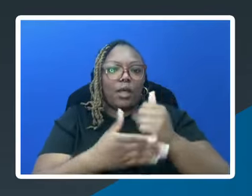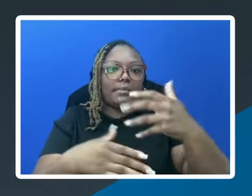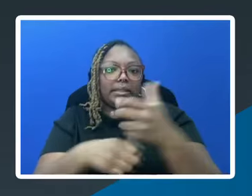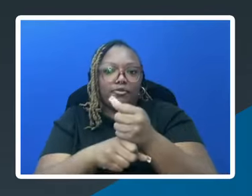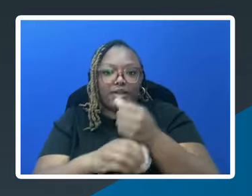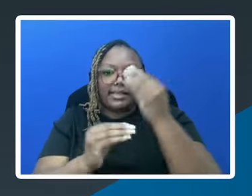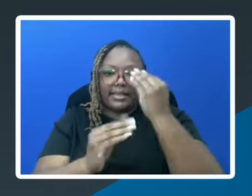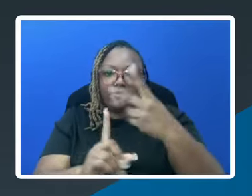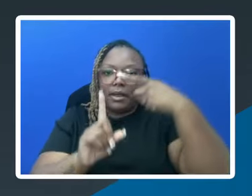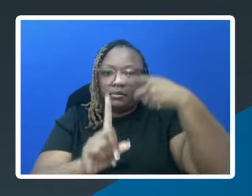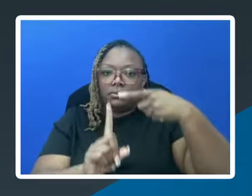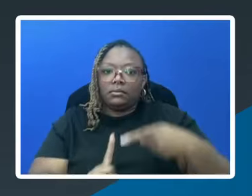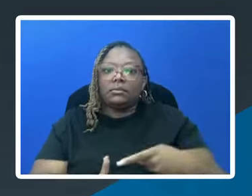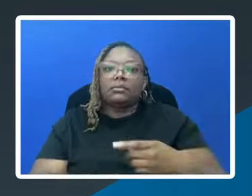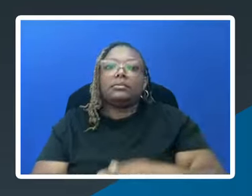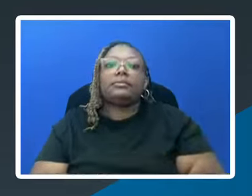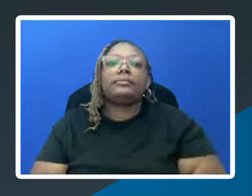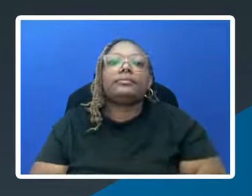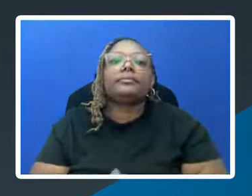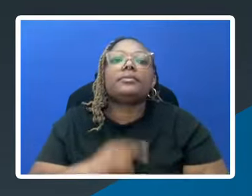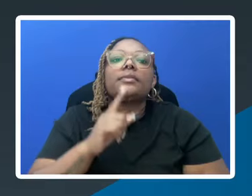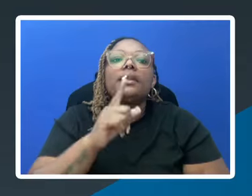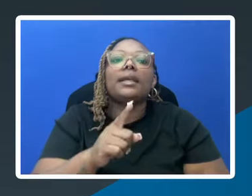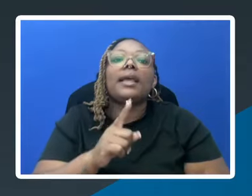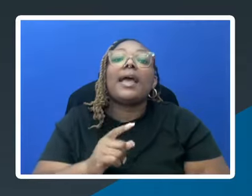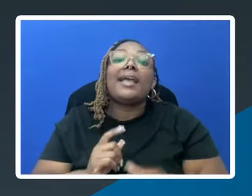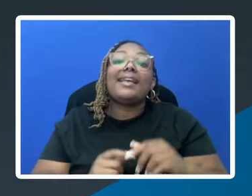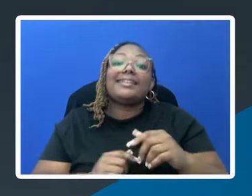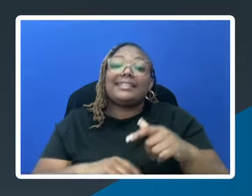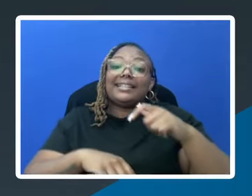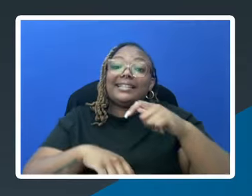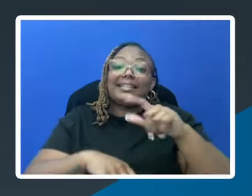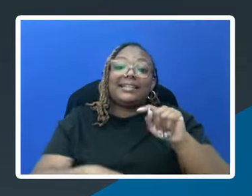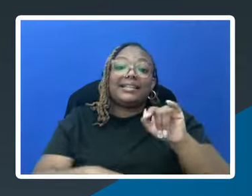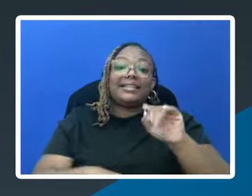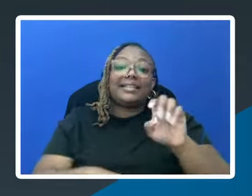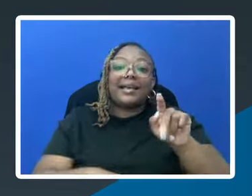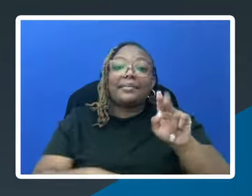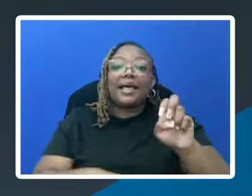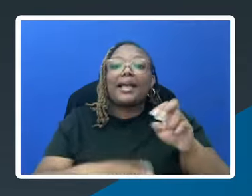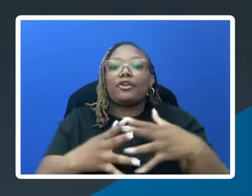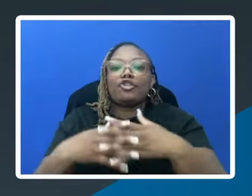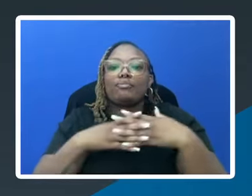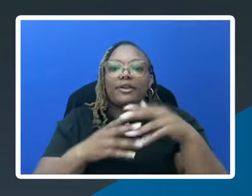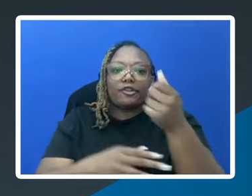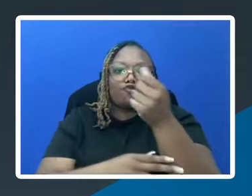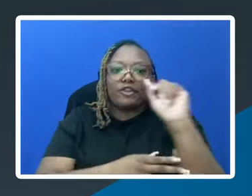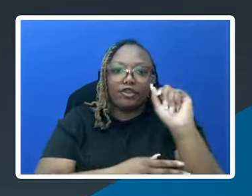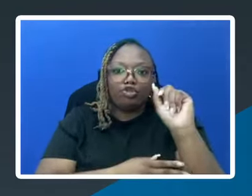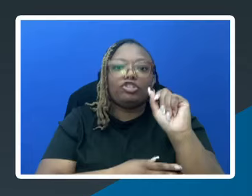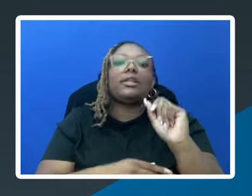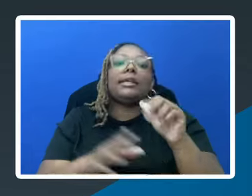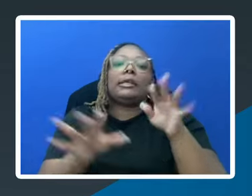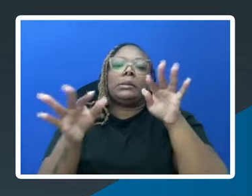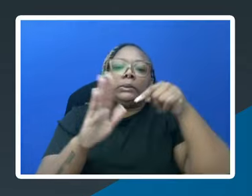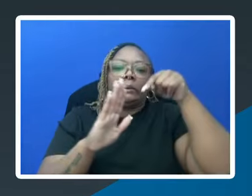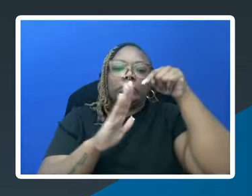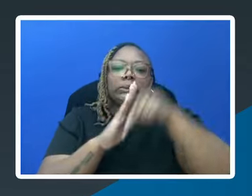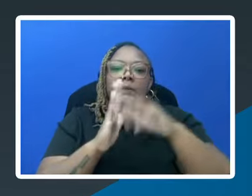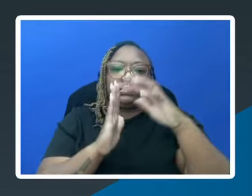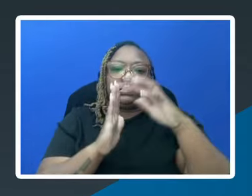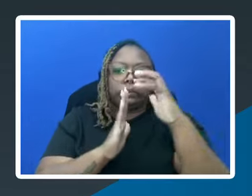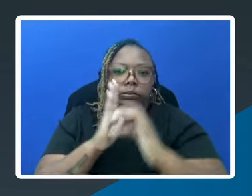timeline of the American Revolution that I was supposed to read for my history class. I didn't read it. So instead, I said, let's just have AI read it for me. So